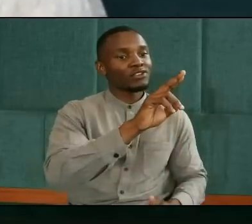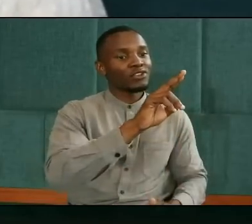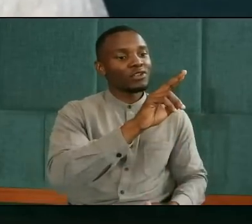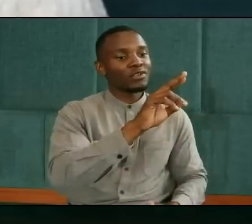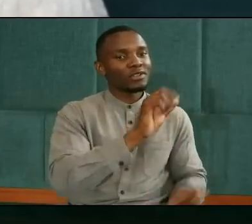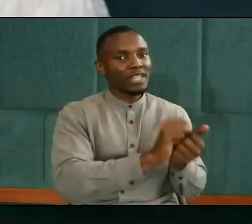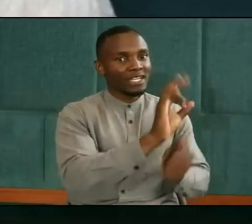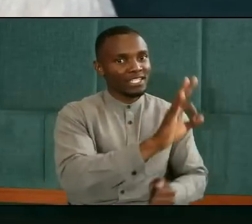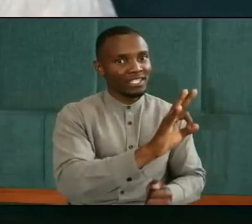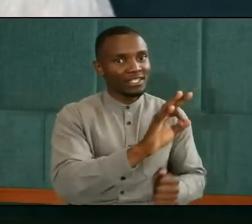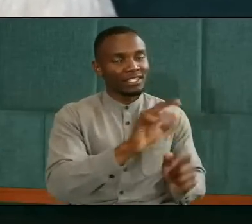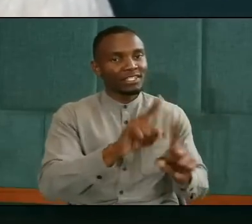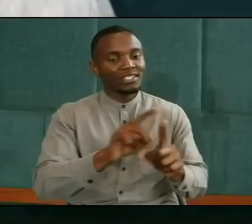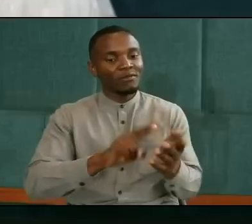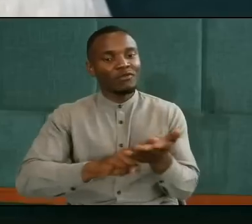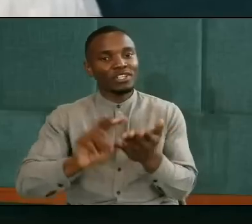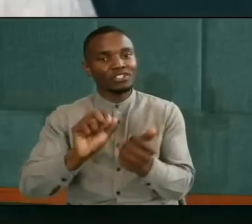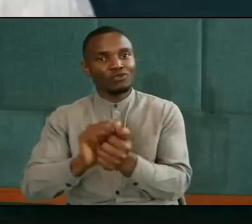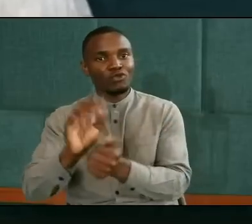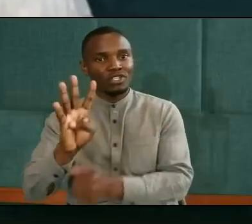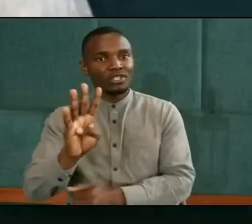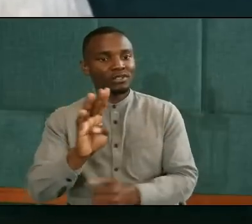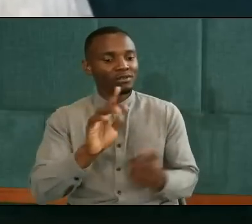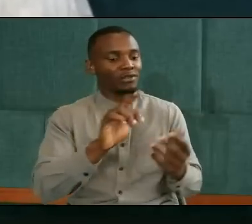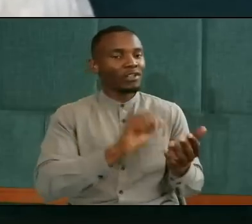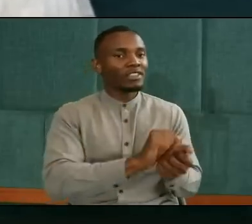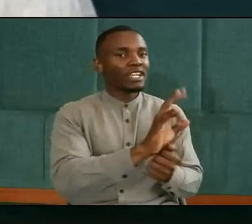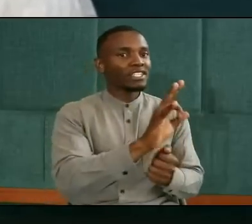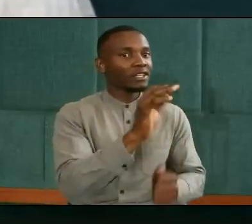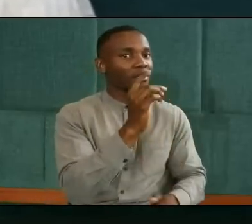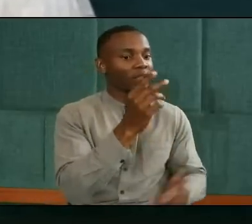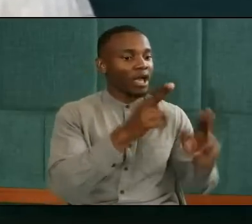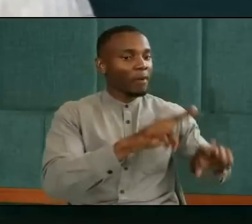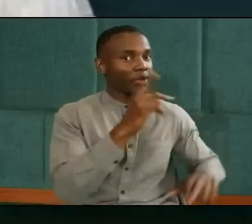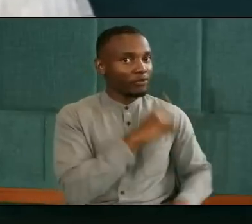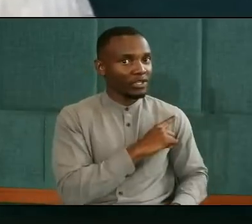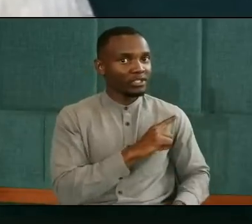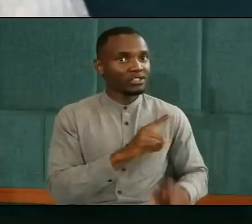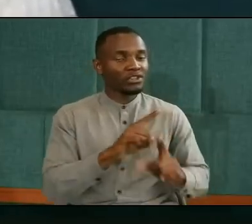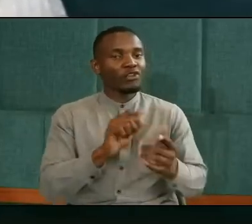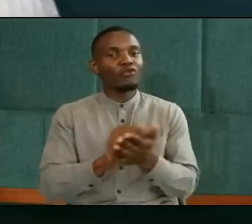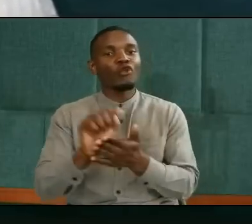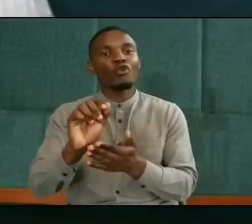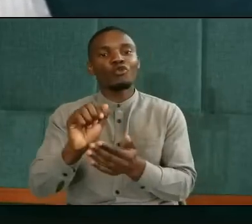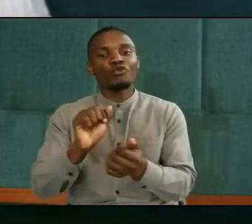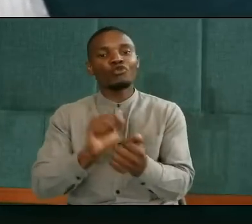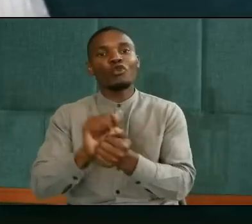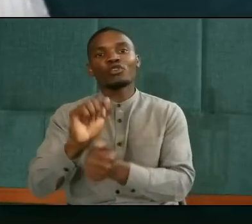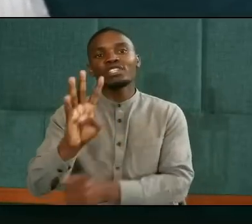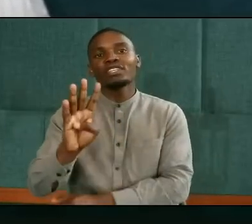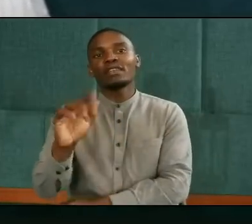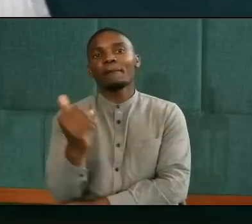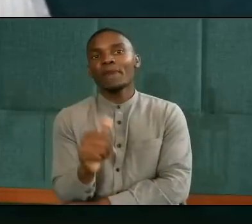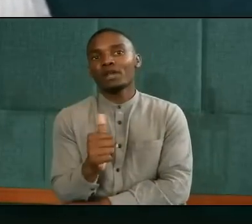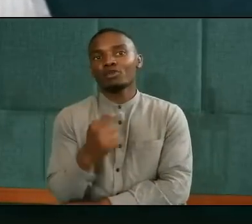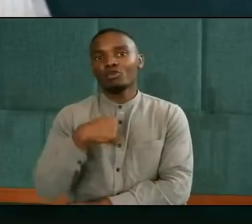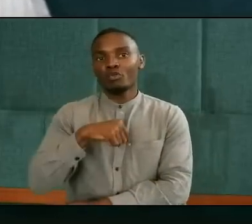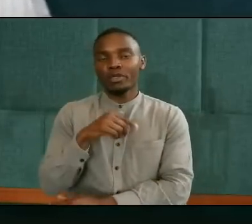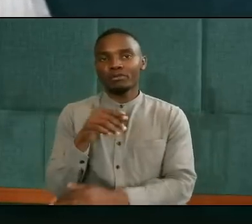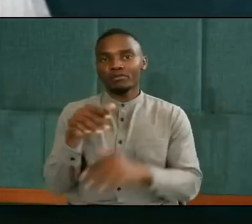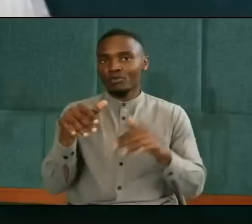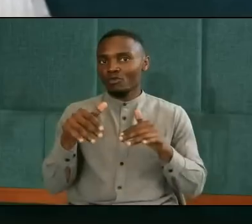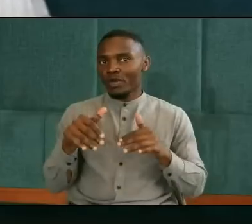One already happened, one not yet. We're in the pause.